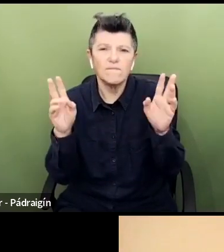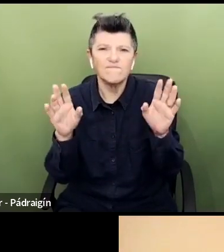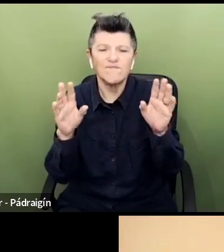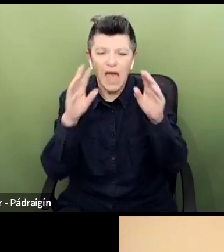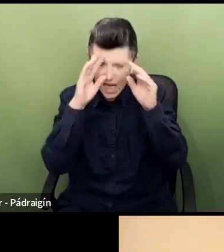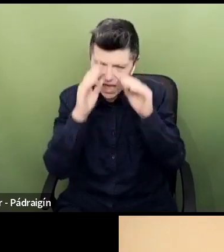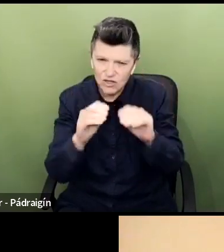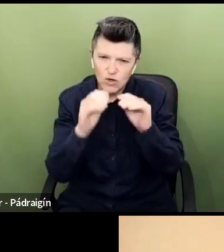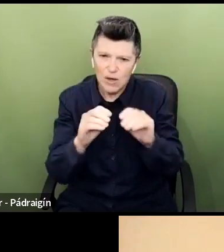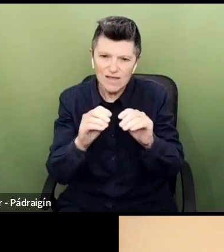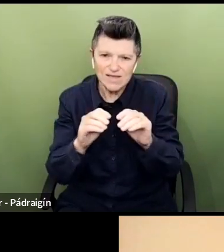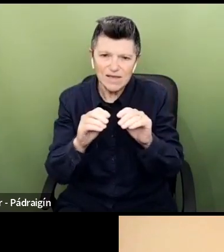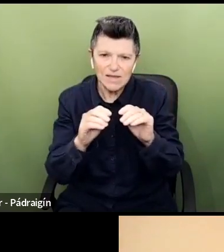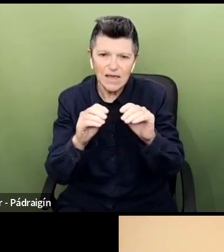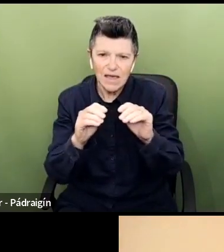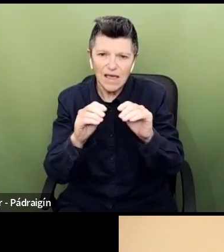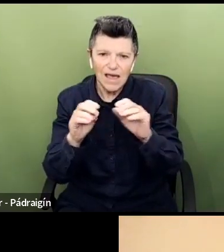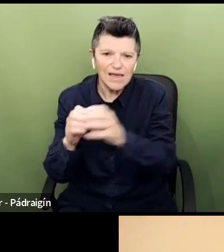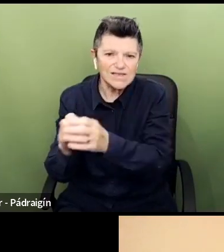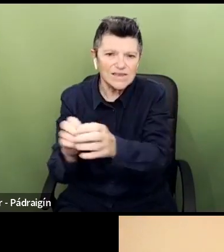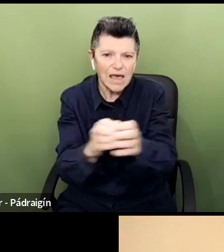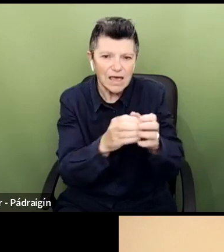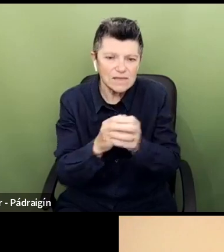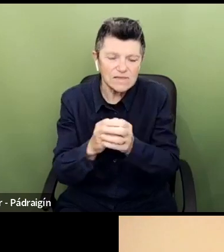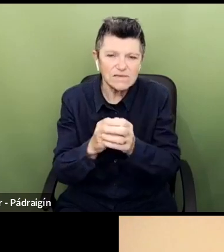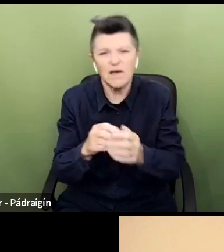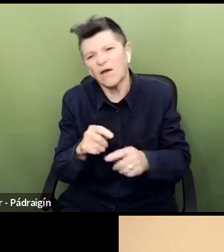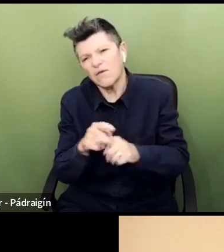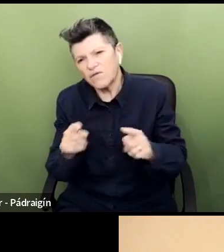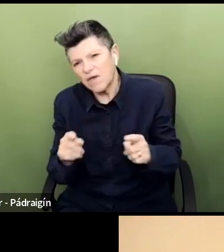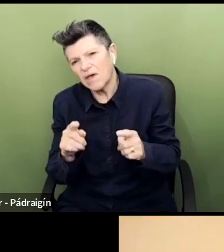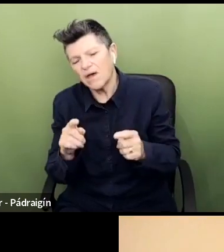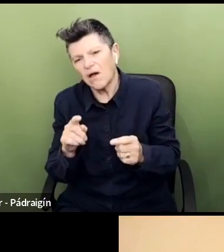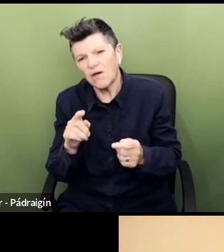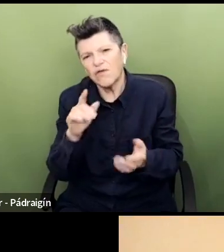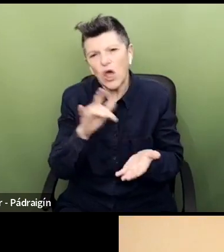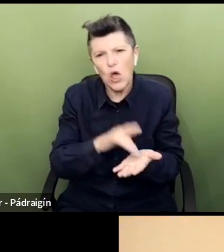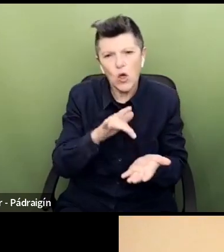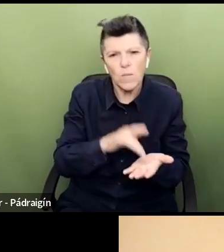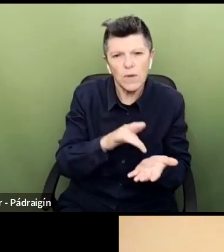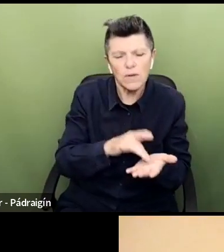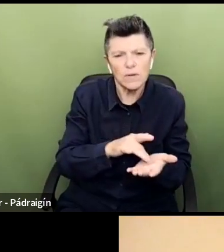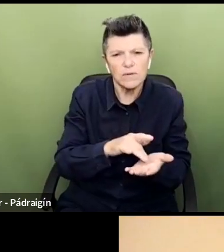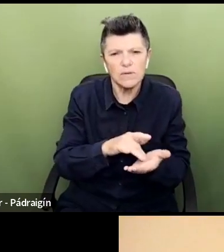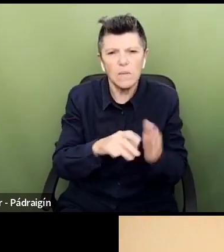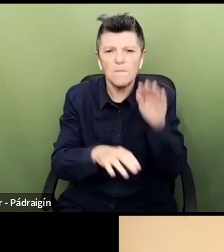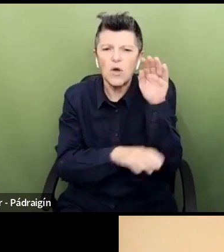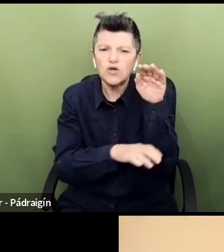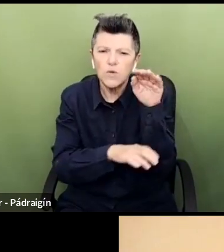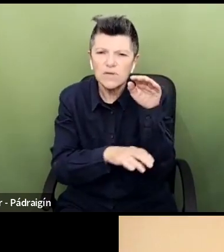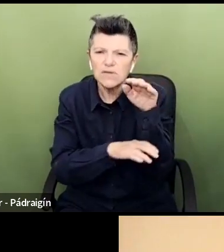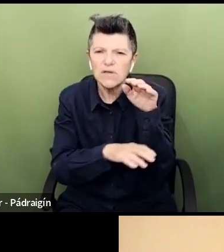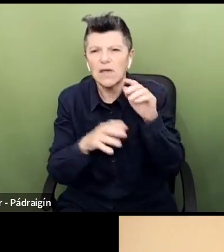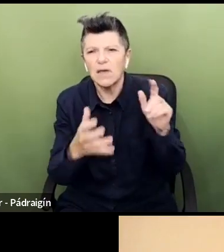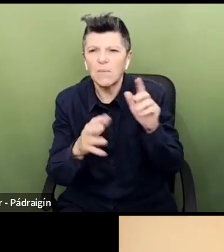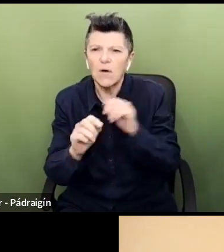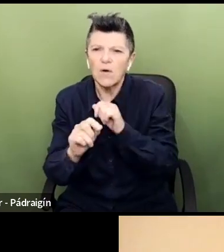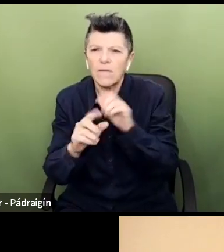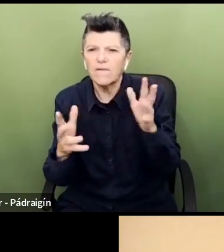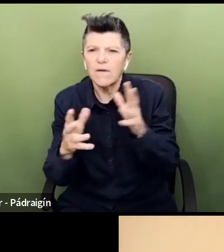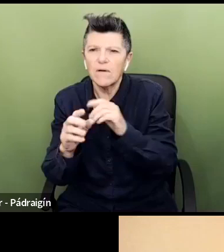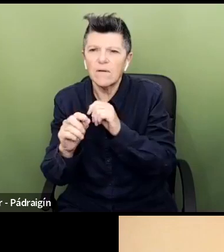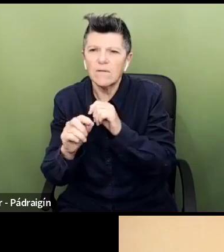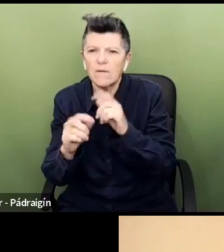estates. They're the kind of urban bourgeoisie, whether petty or kind of more of a more